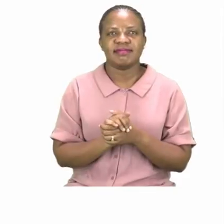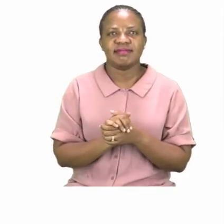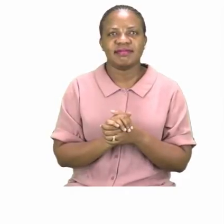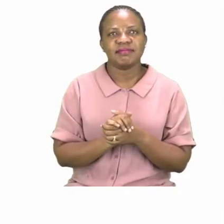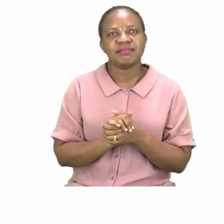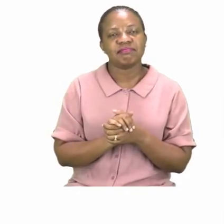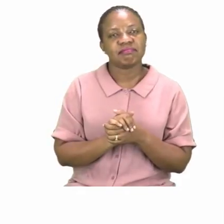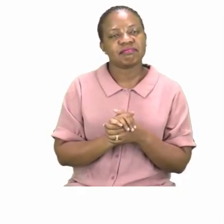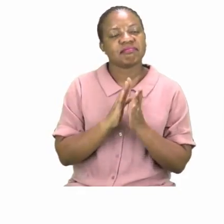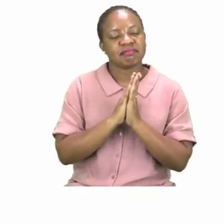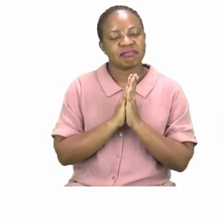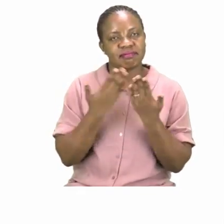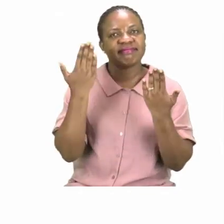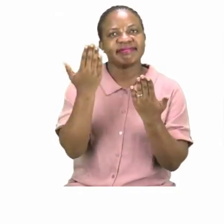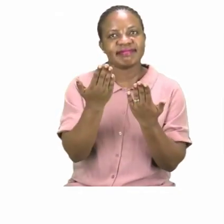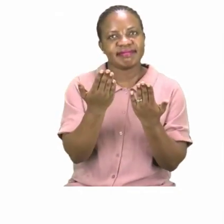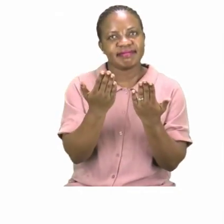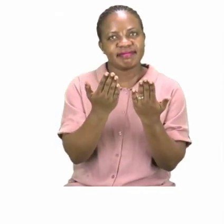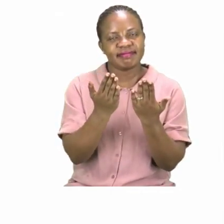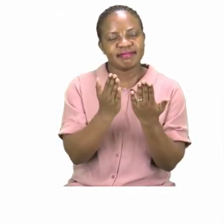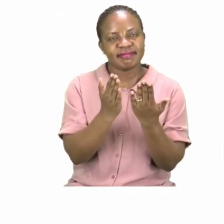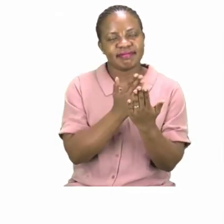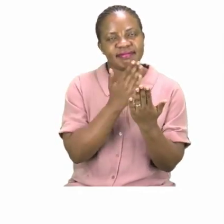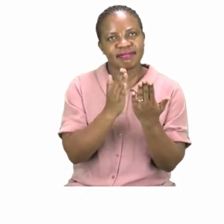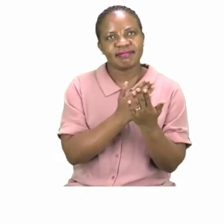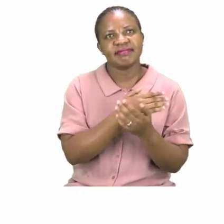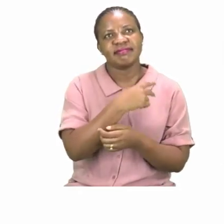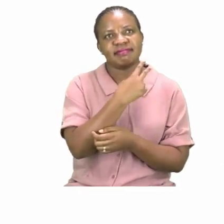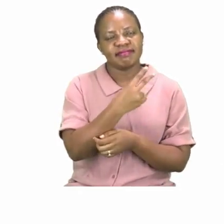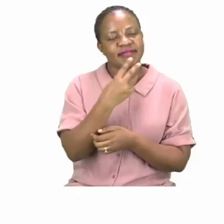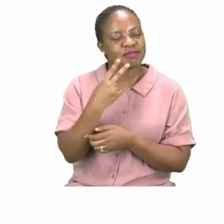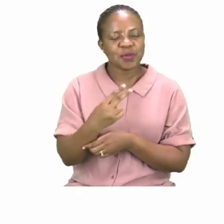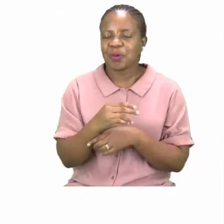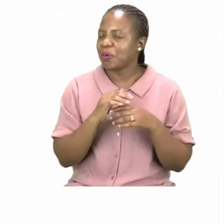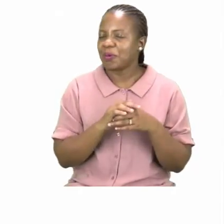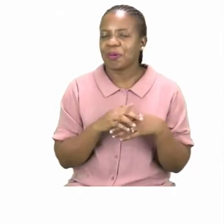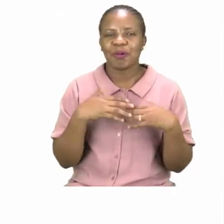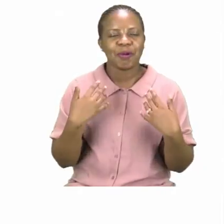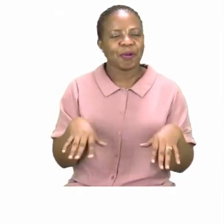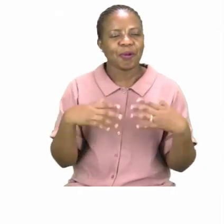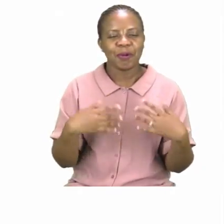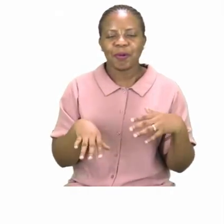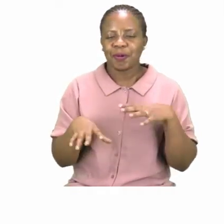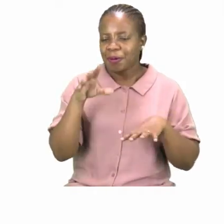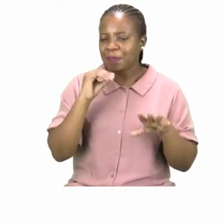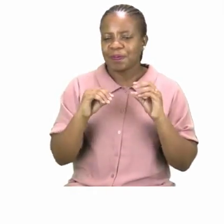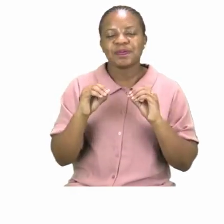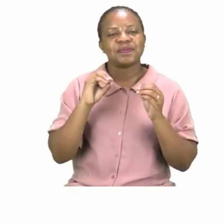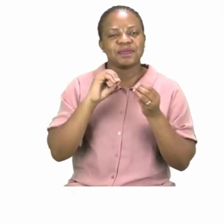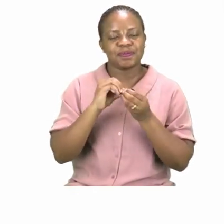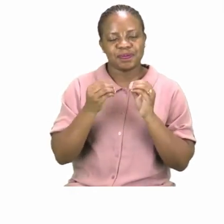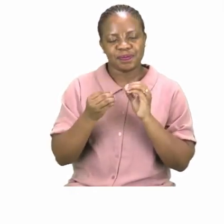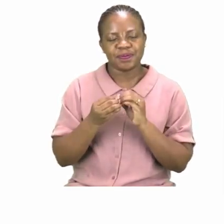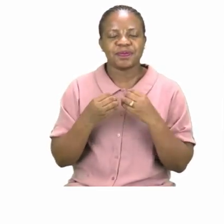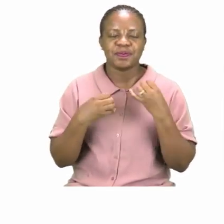page 22, we are going to have so much fun with number bonds. Now the